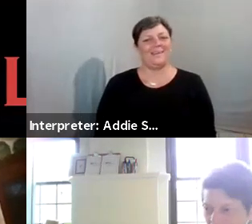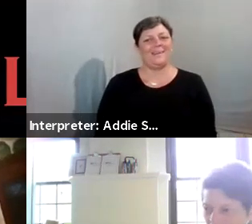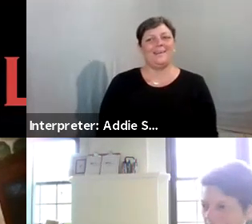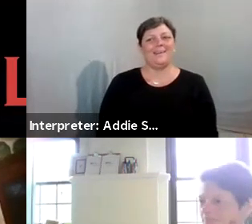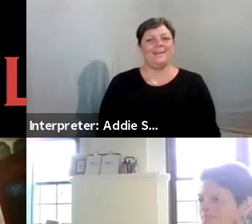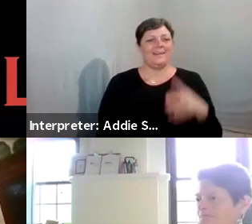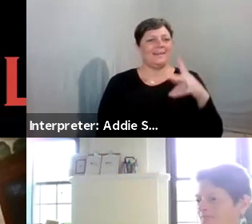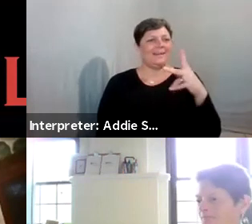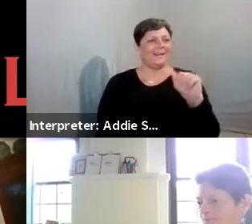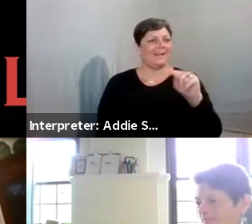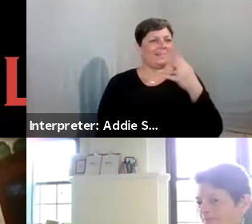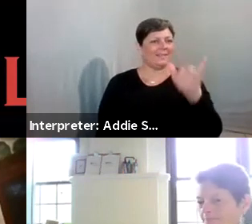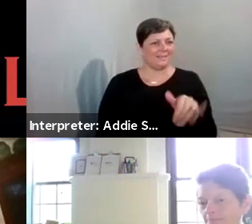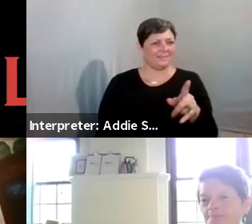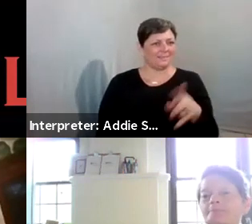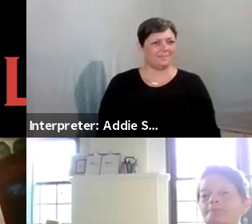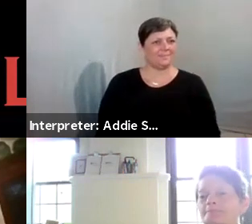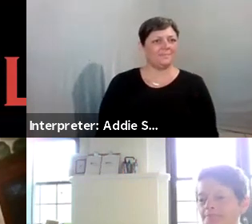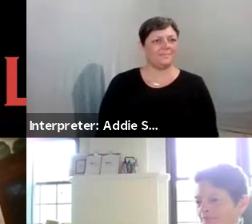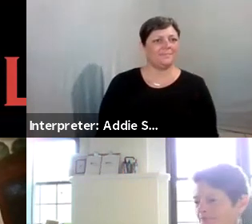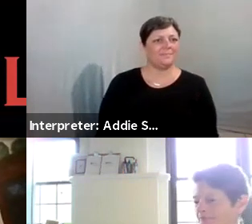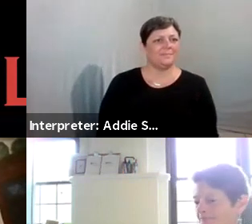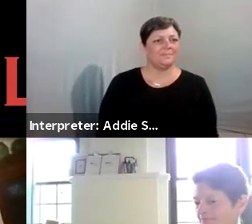Kathy, I see your hands up as well.